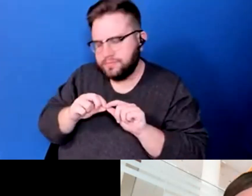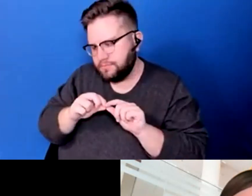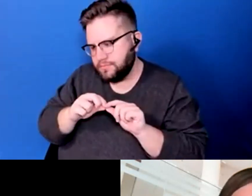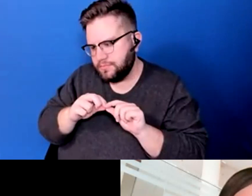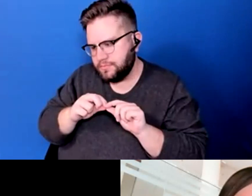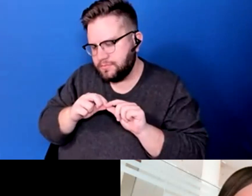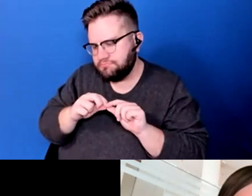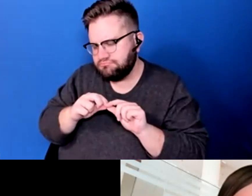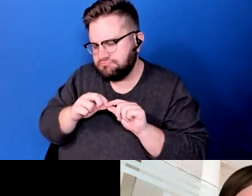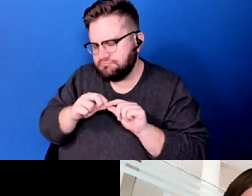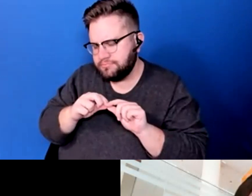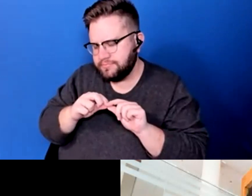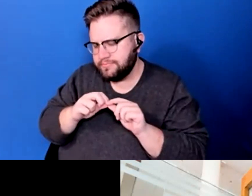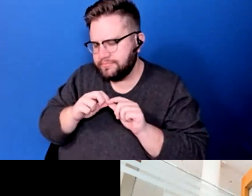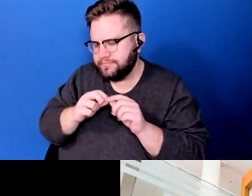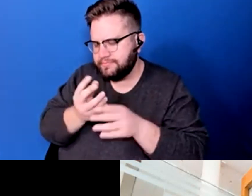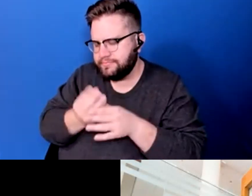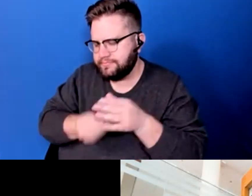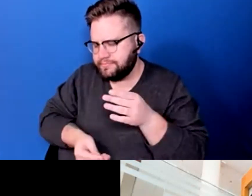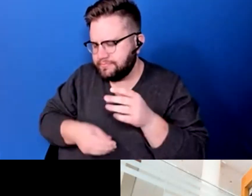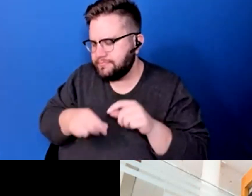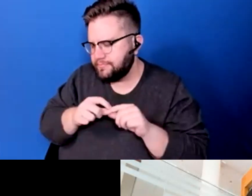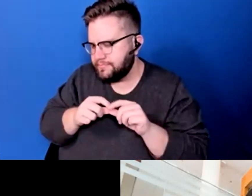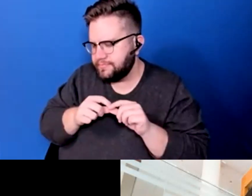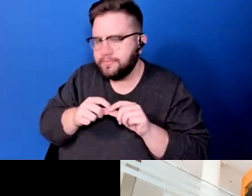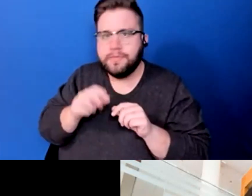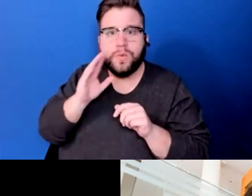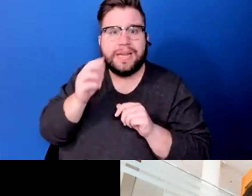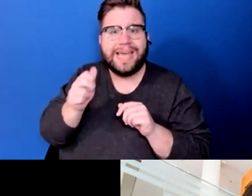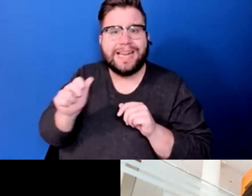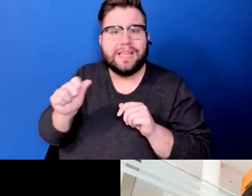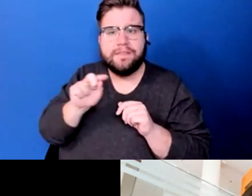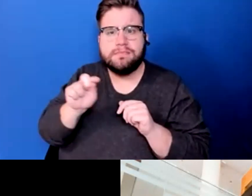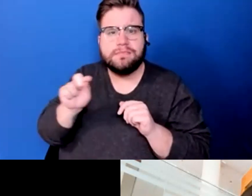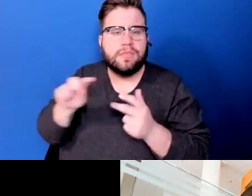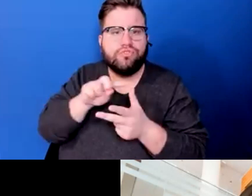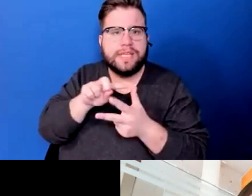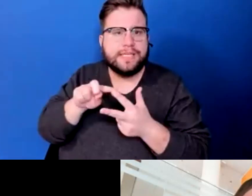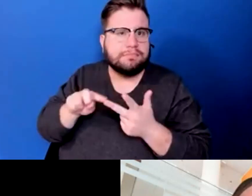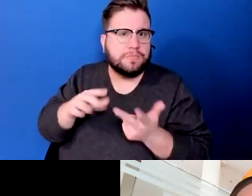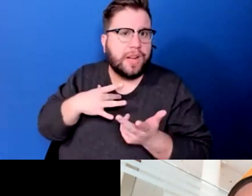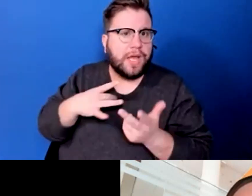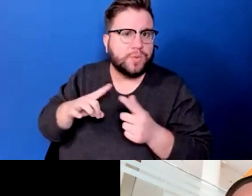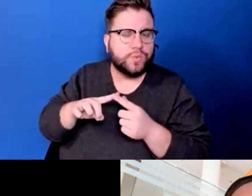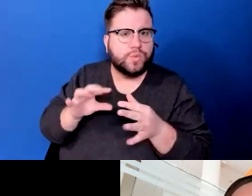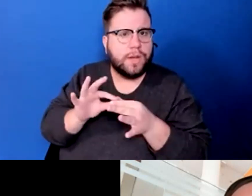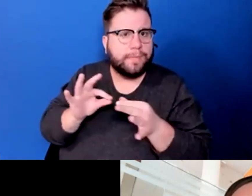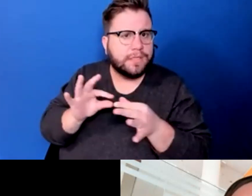choking. And would any of the three of you like to comment